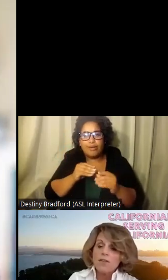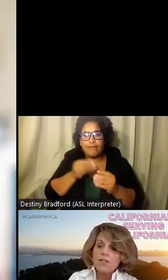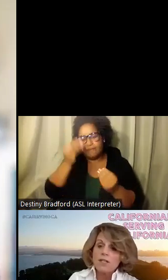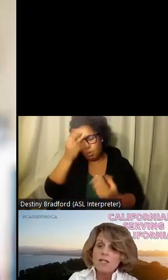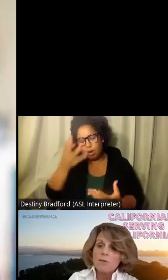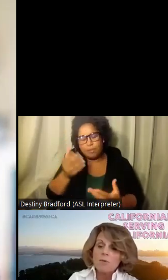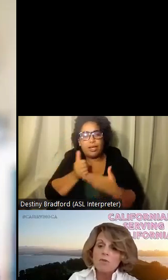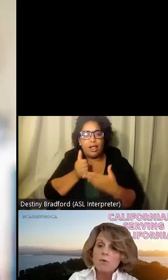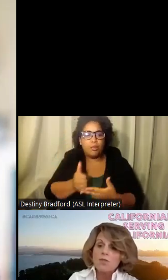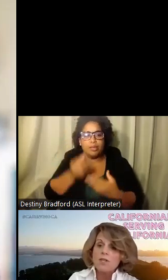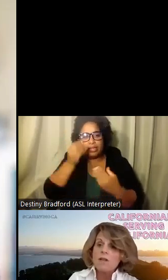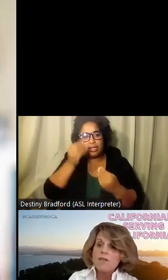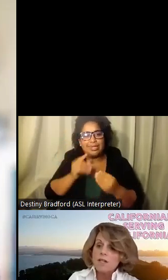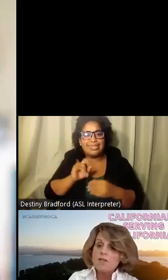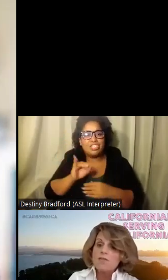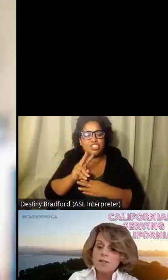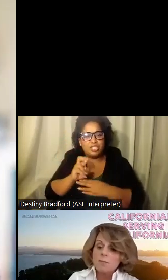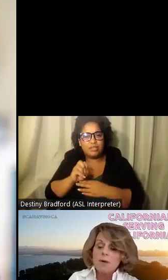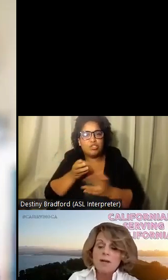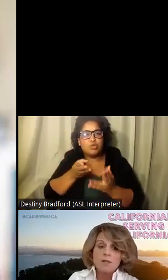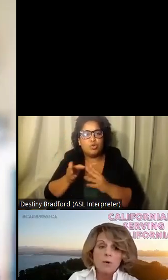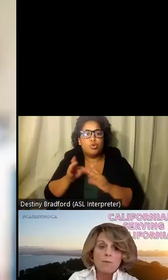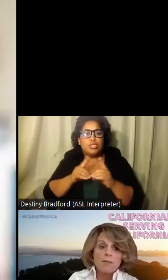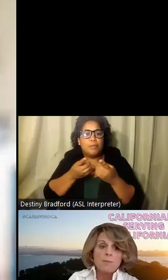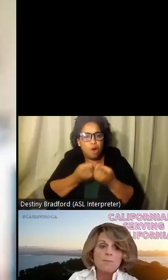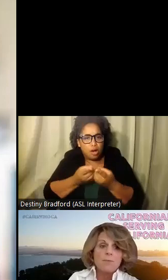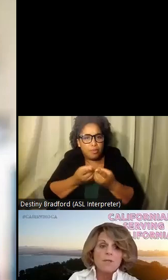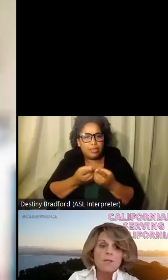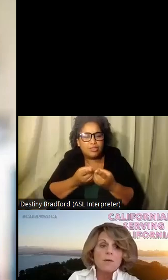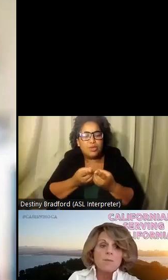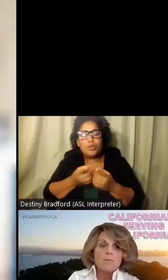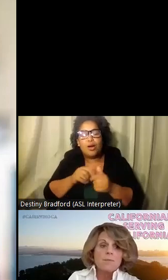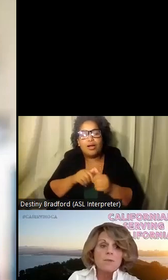look at the DSP workforce that is funded by the department.